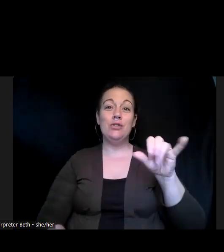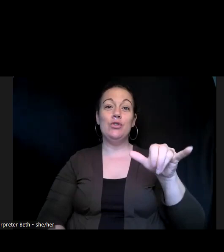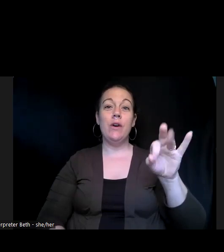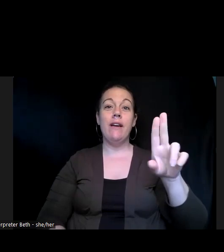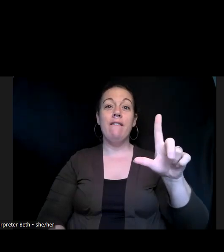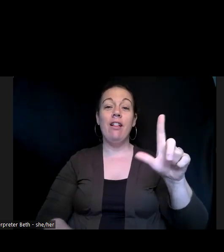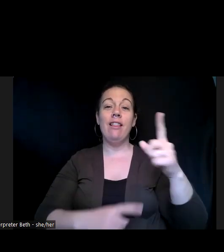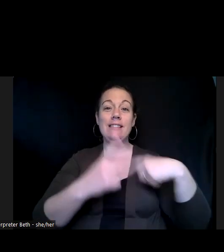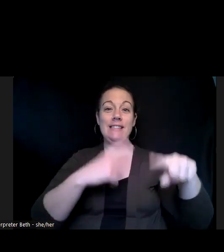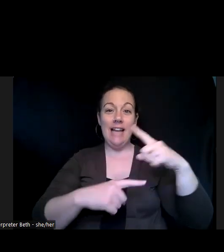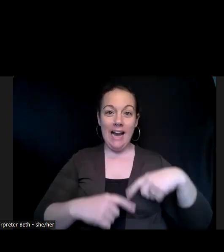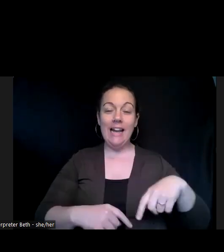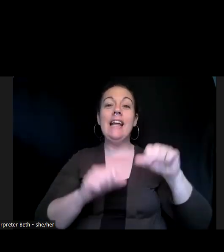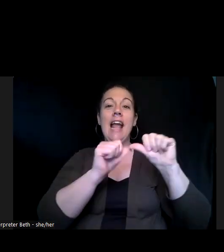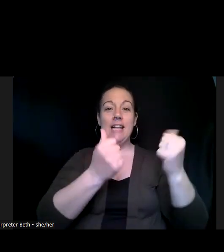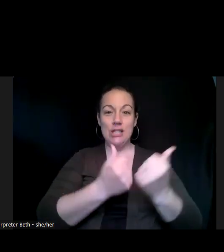Language interpretation for us.